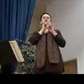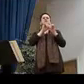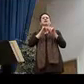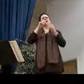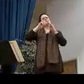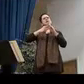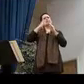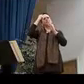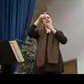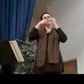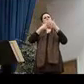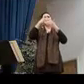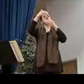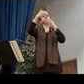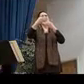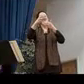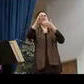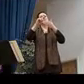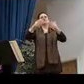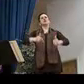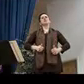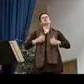learning. Again, congratulations.